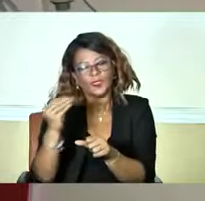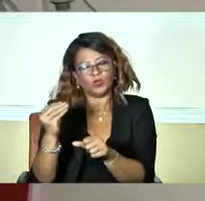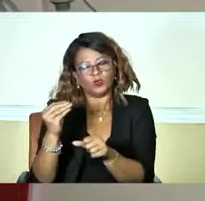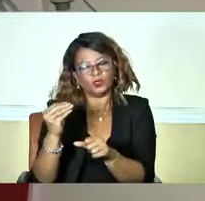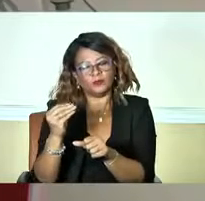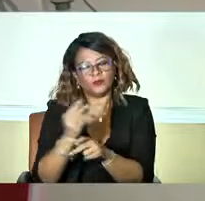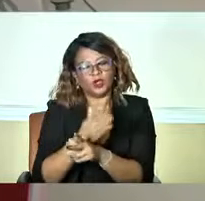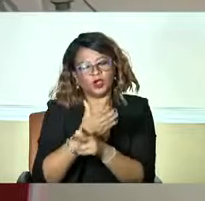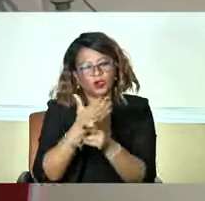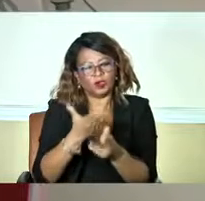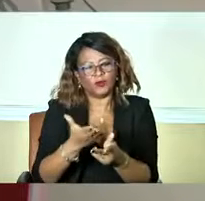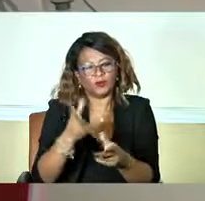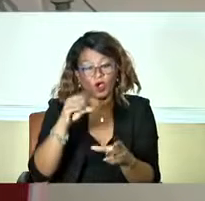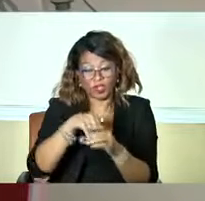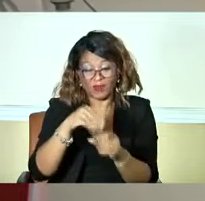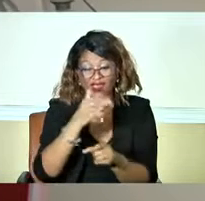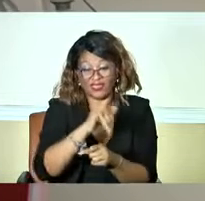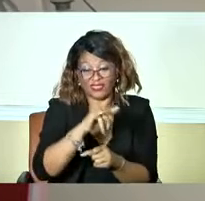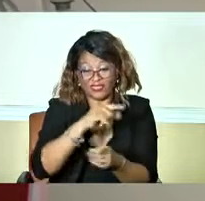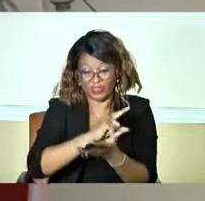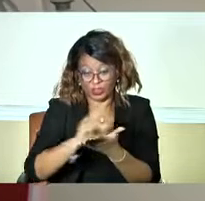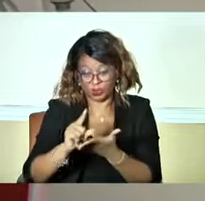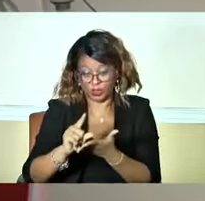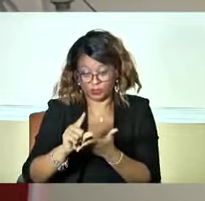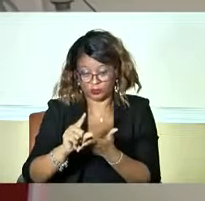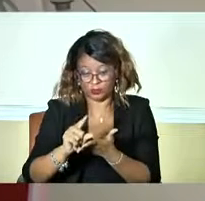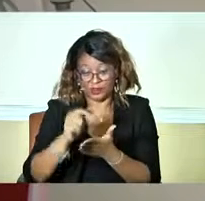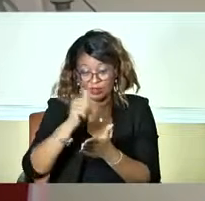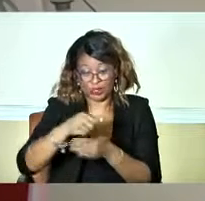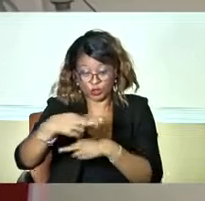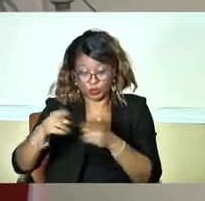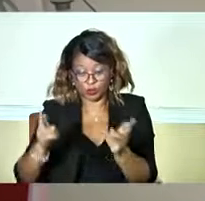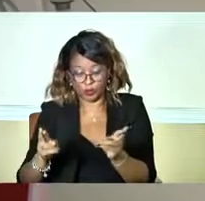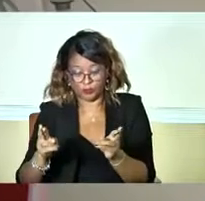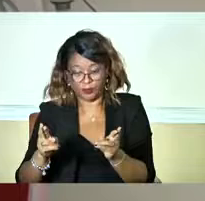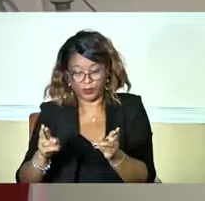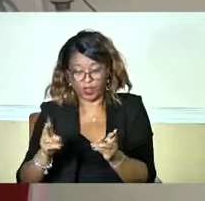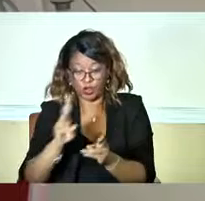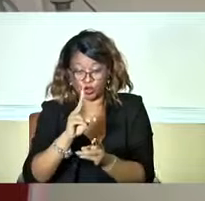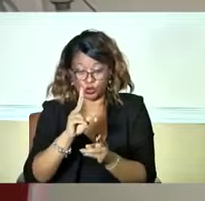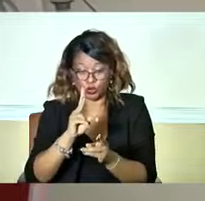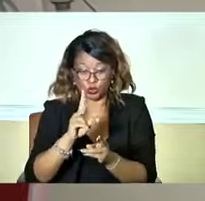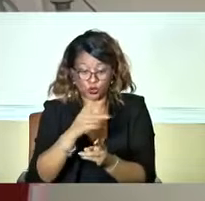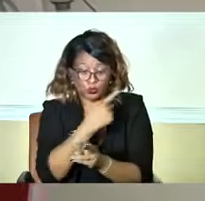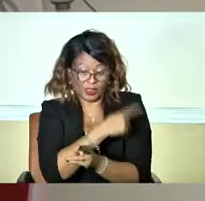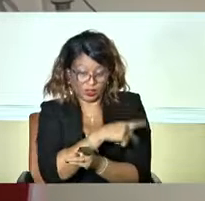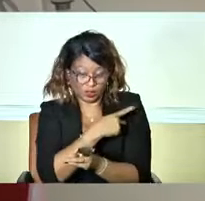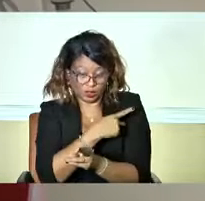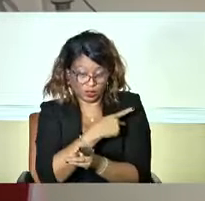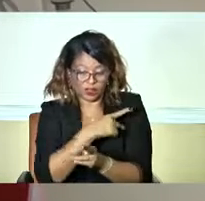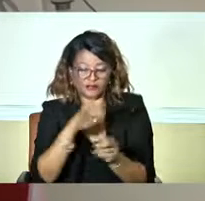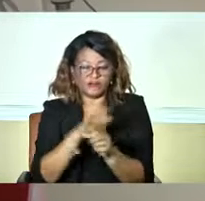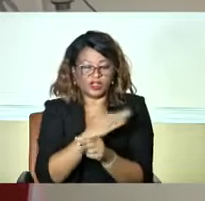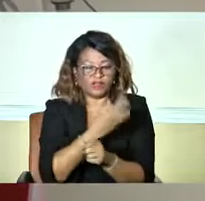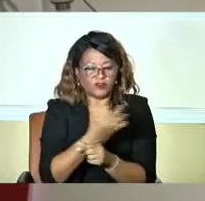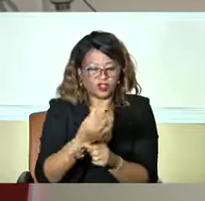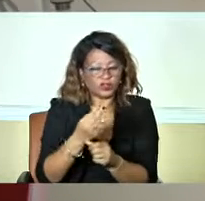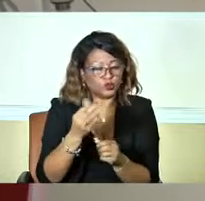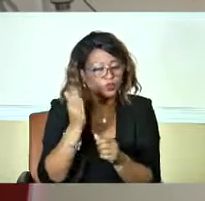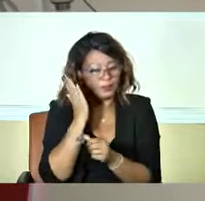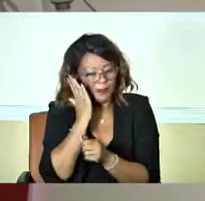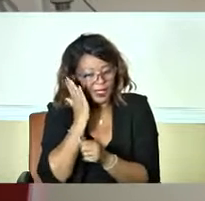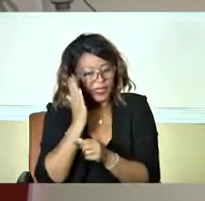be occupied this week. Each room can occupy up to 2 patients, is fully furnished with